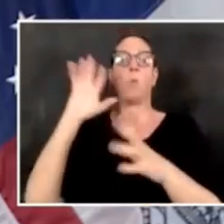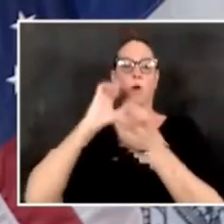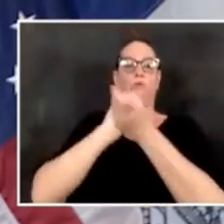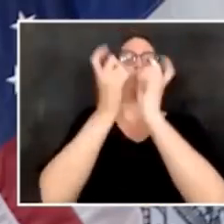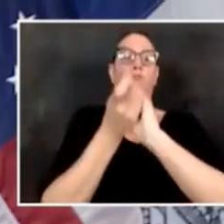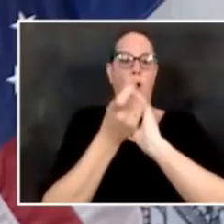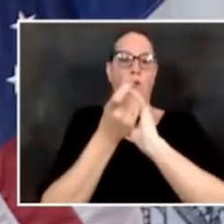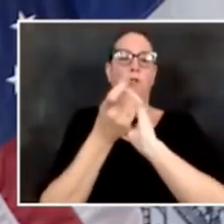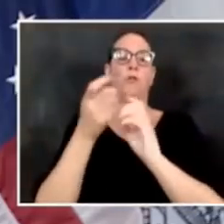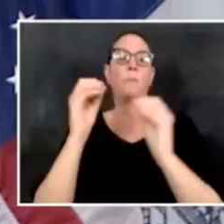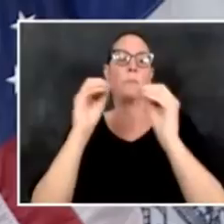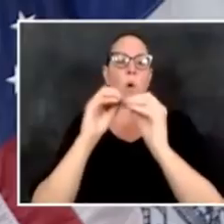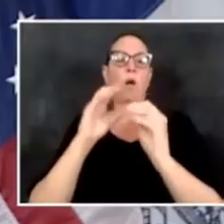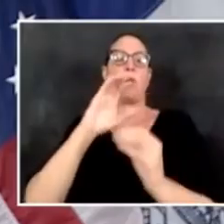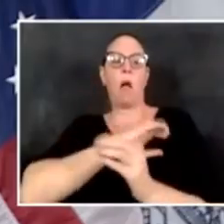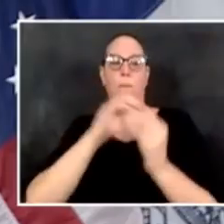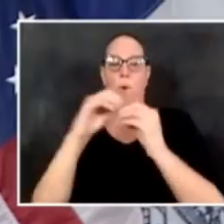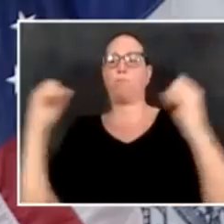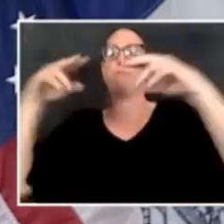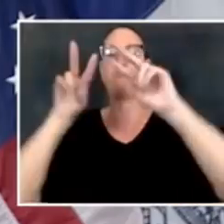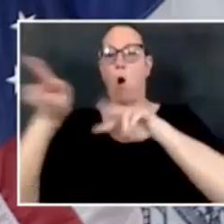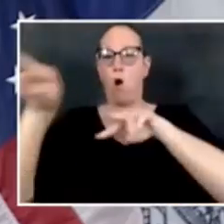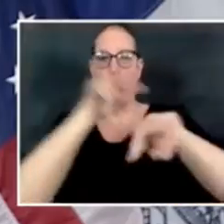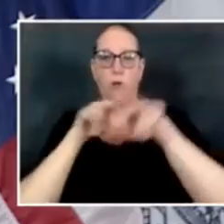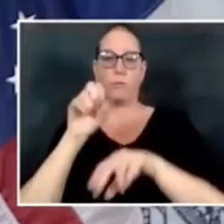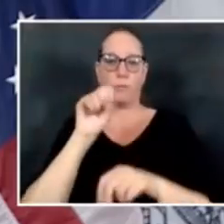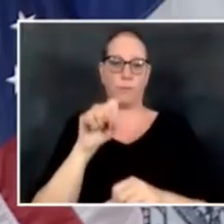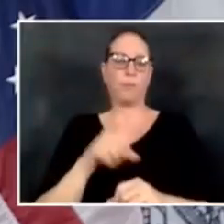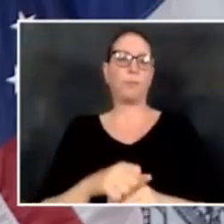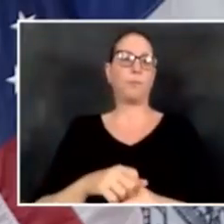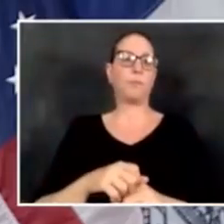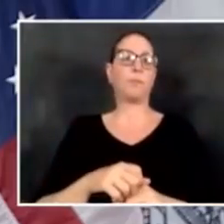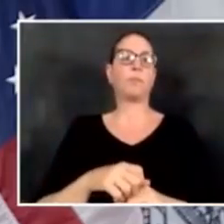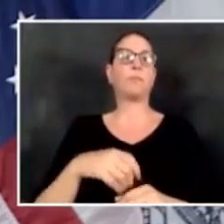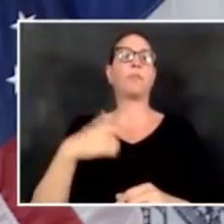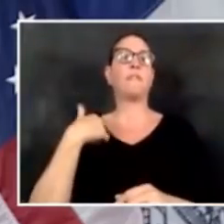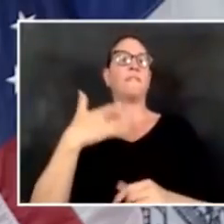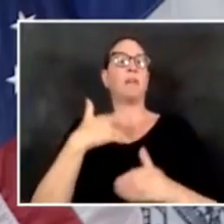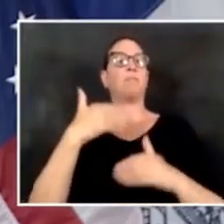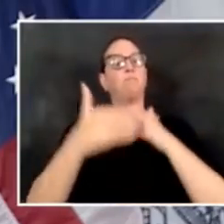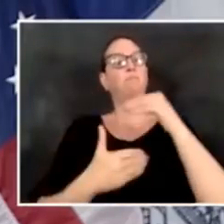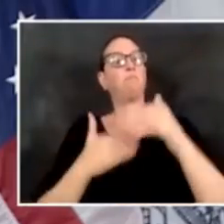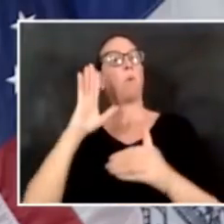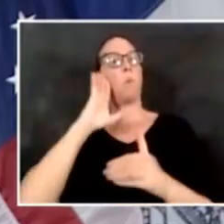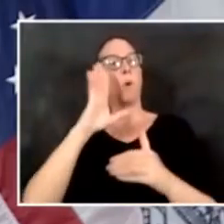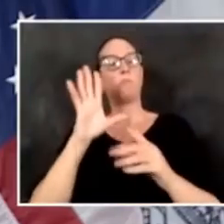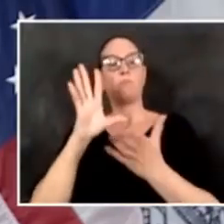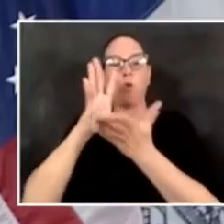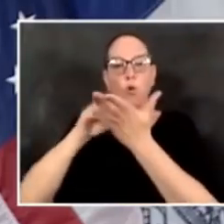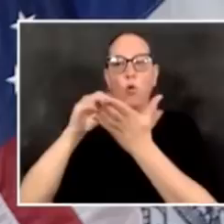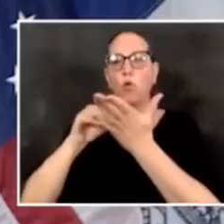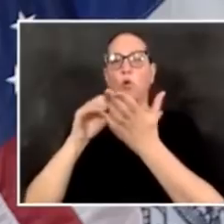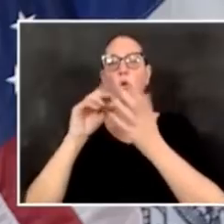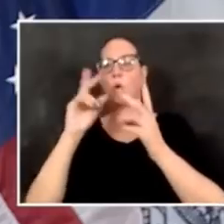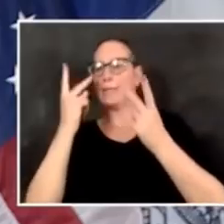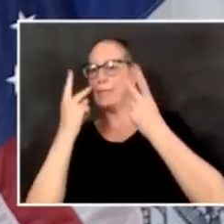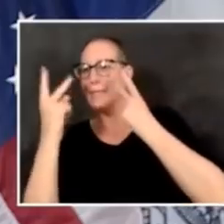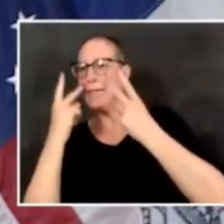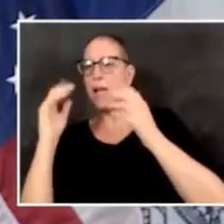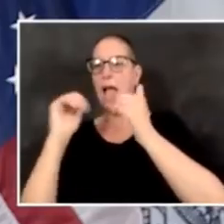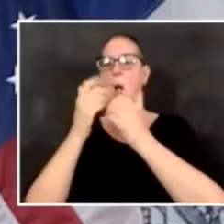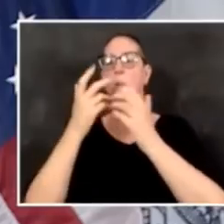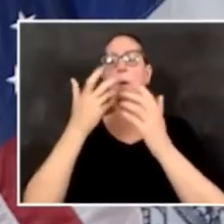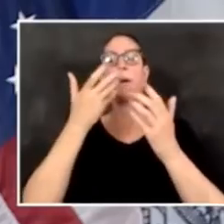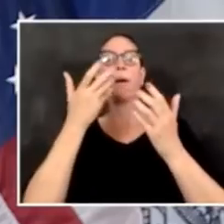So that's what I'm referring to. I expect that coming out of this weekend, we'll look at what went well, what areas did we